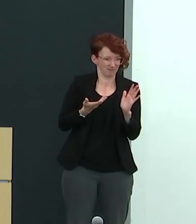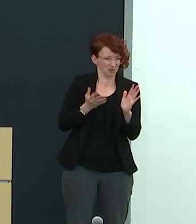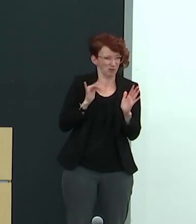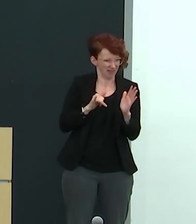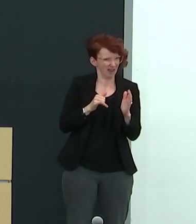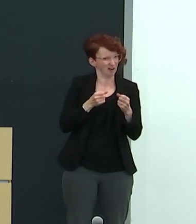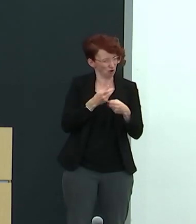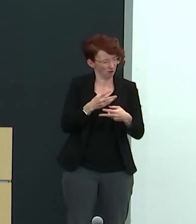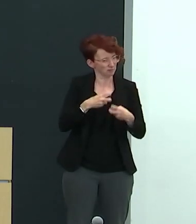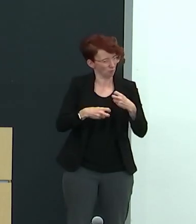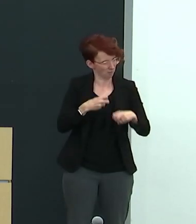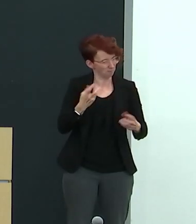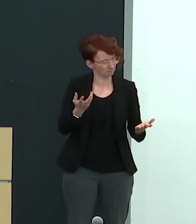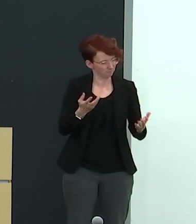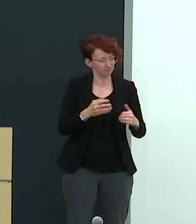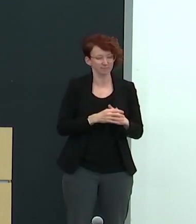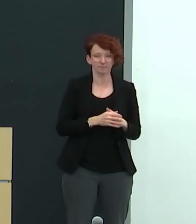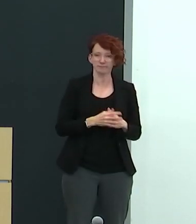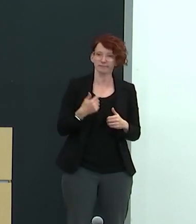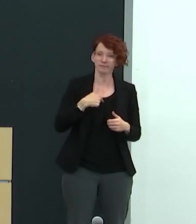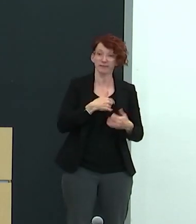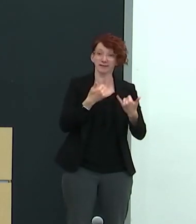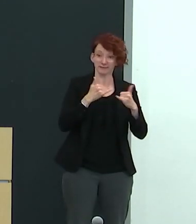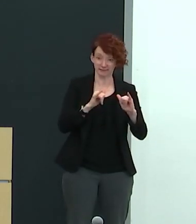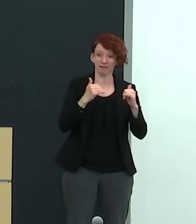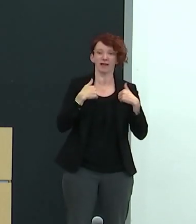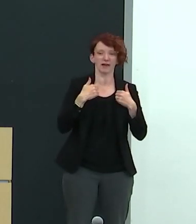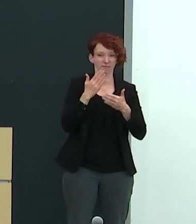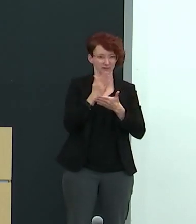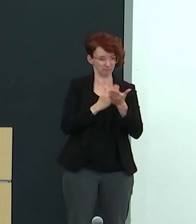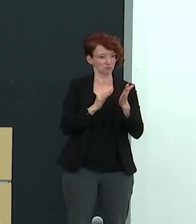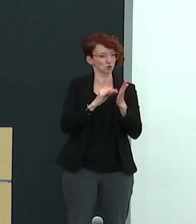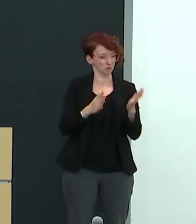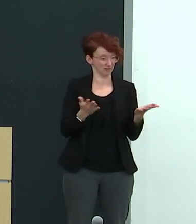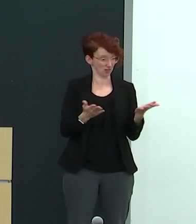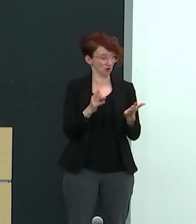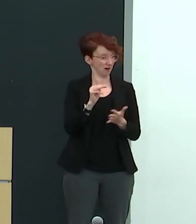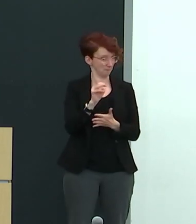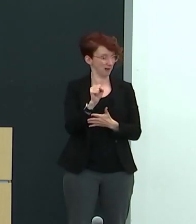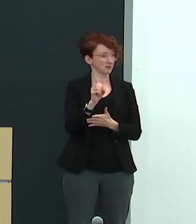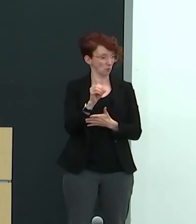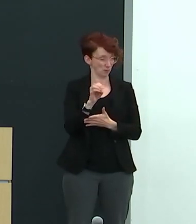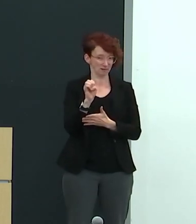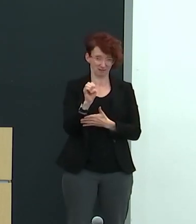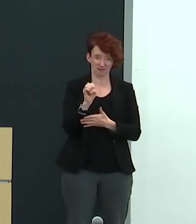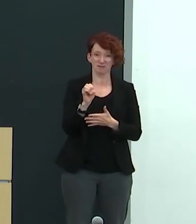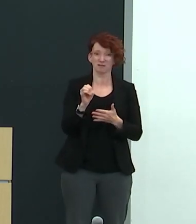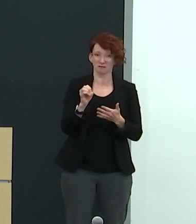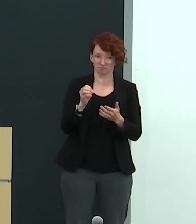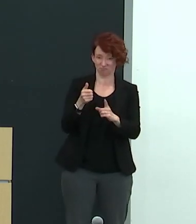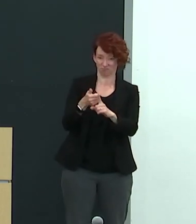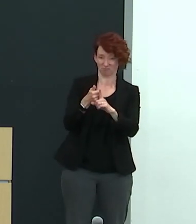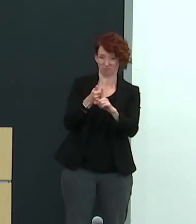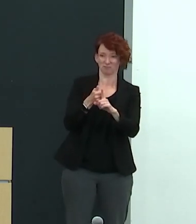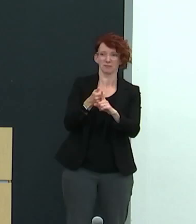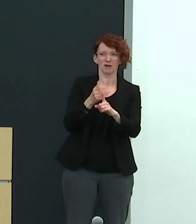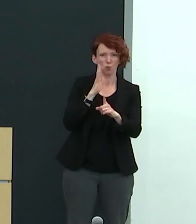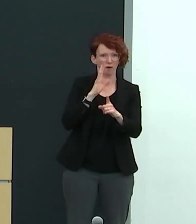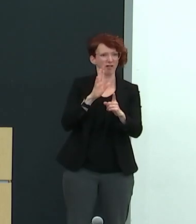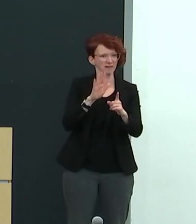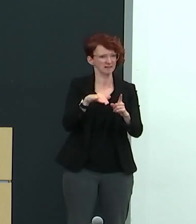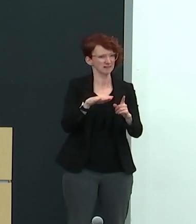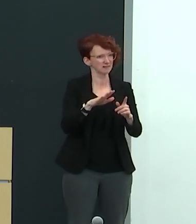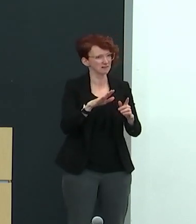are. We still have students here at MSOE who will emphatically